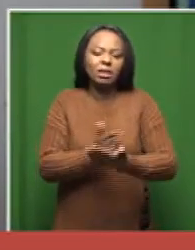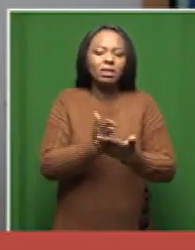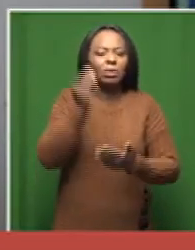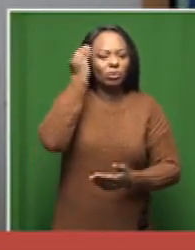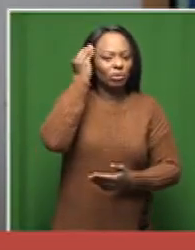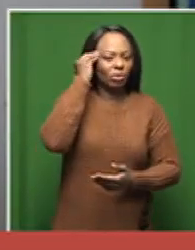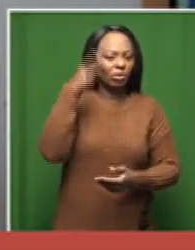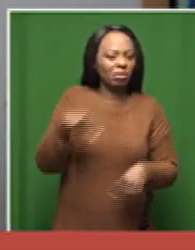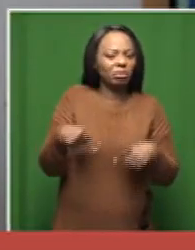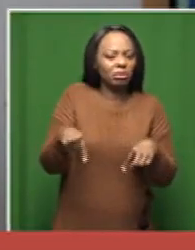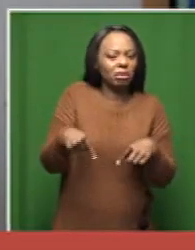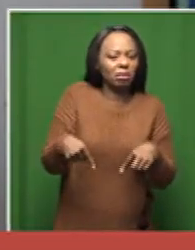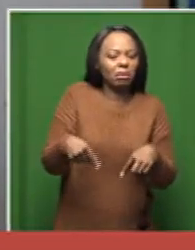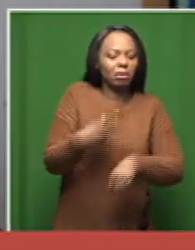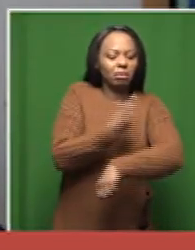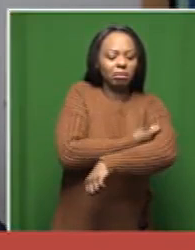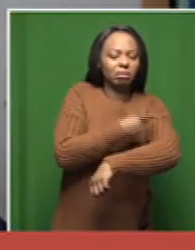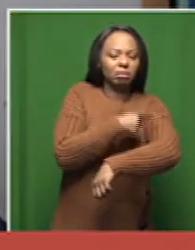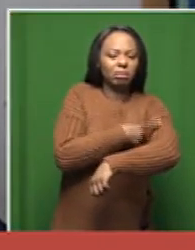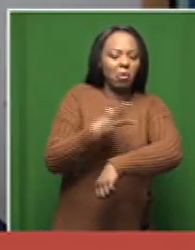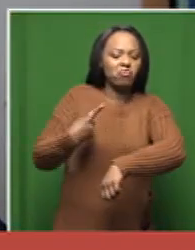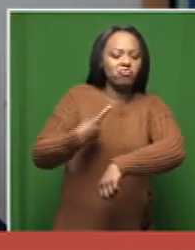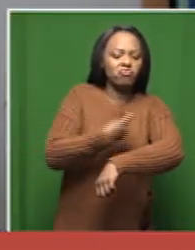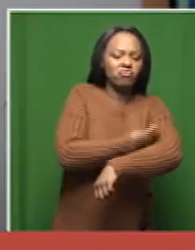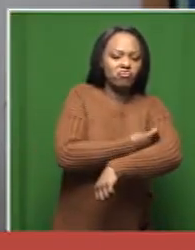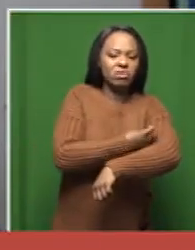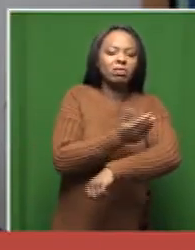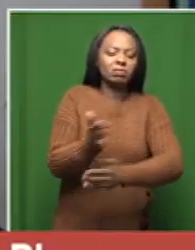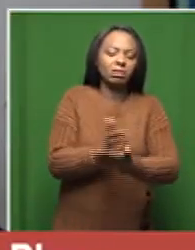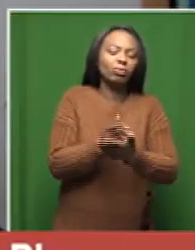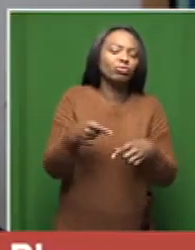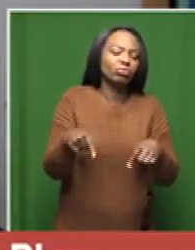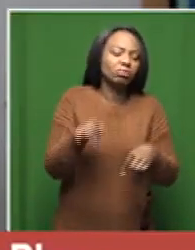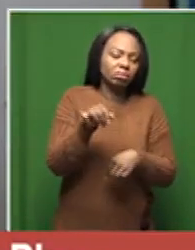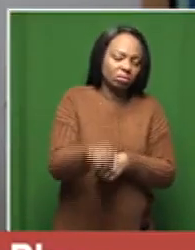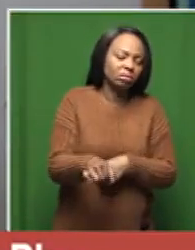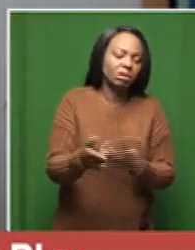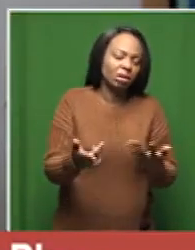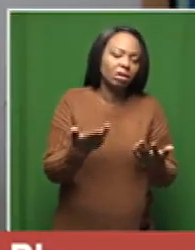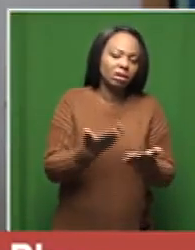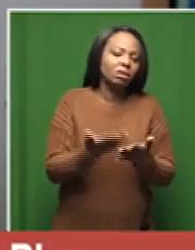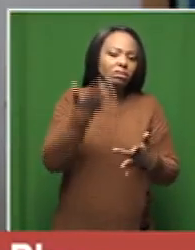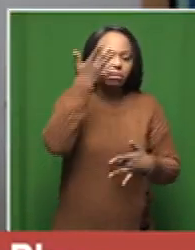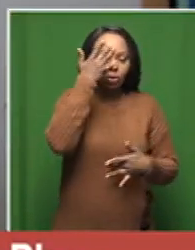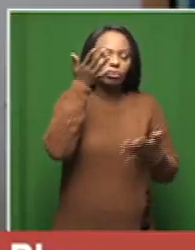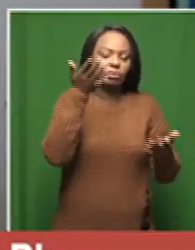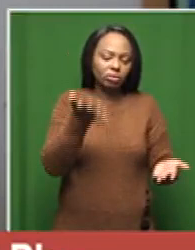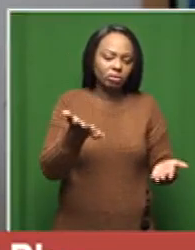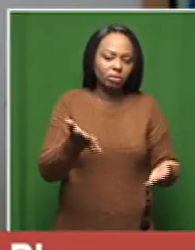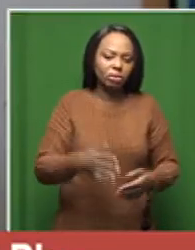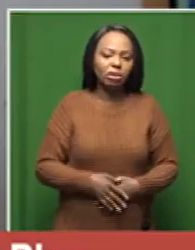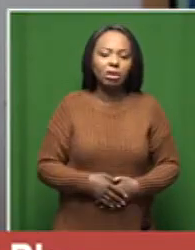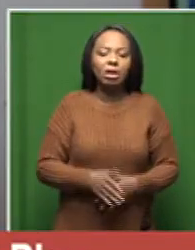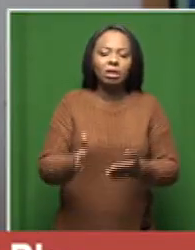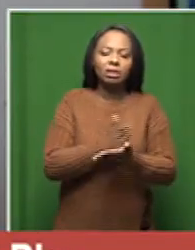things. But that's probably the most common side effect. Some people might feel a little